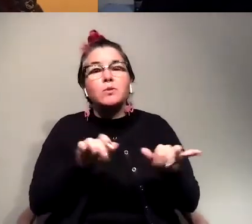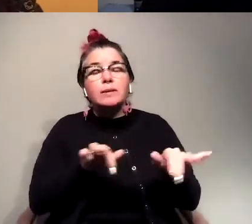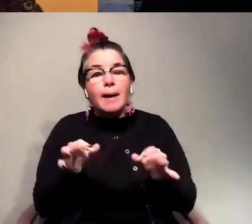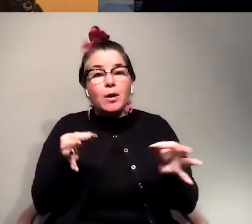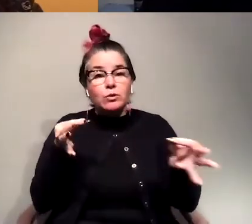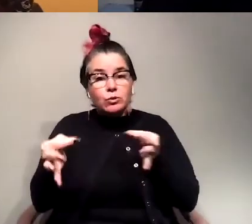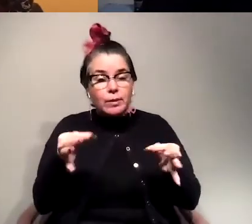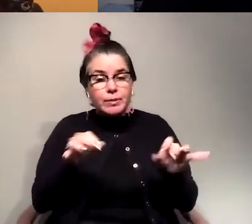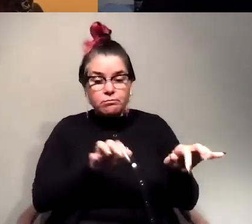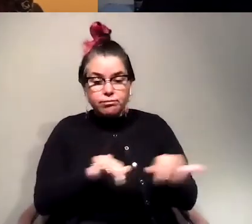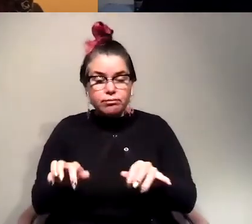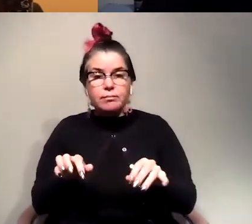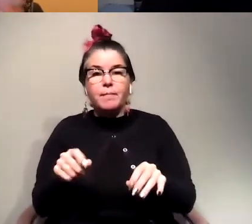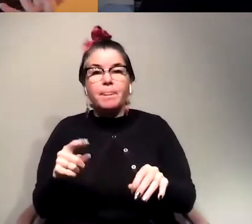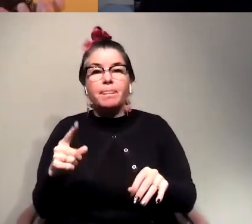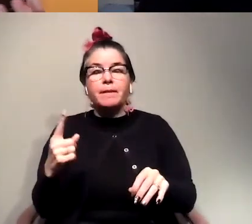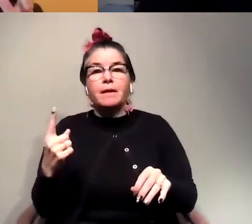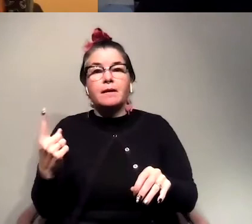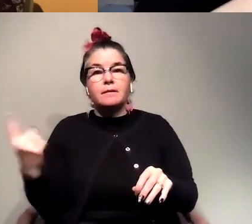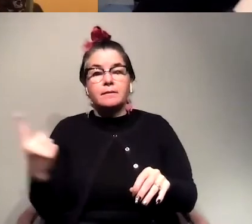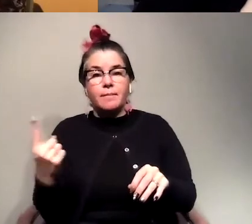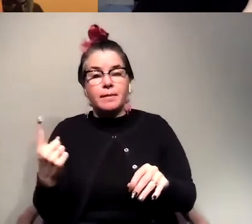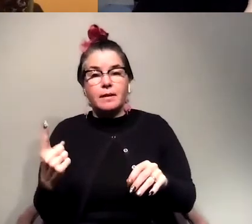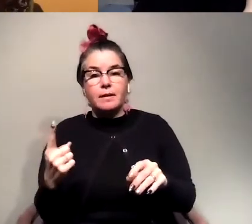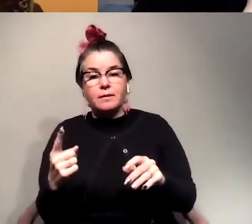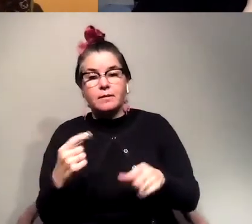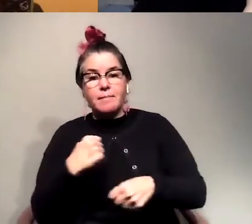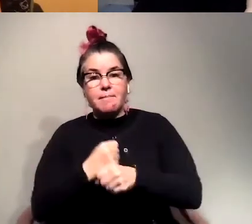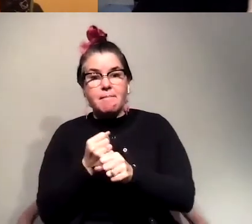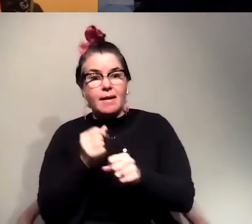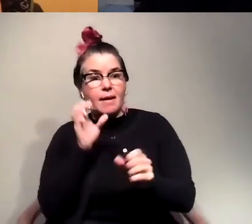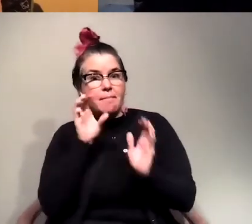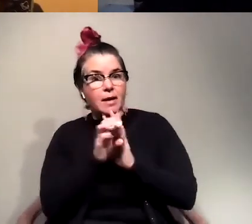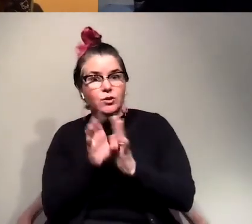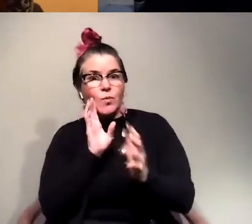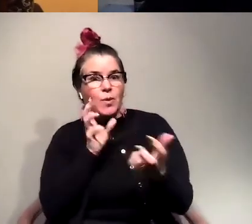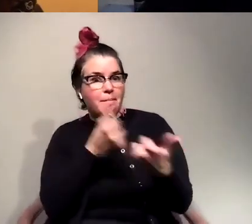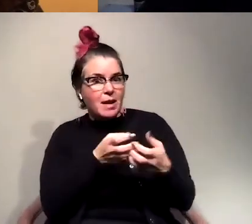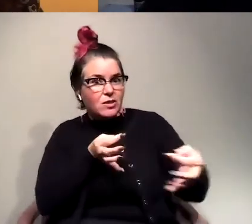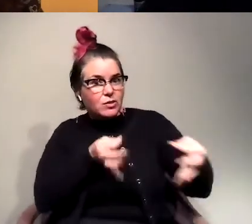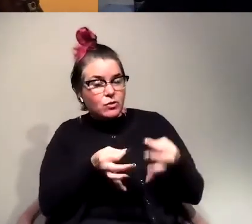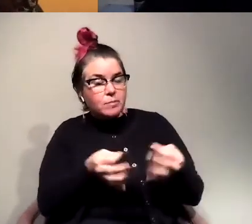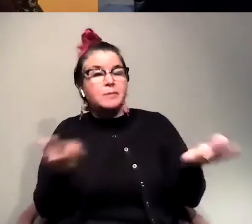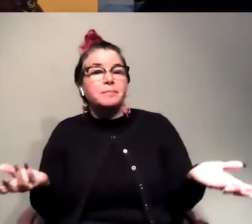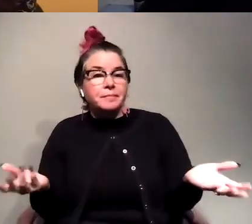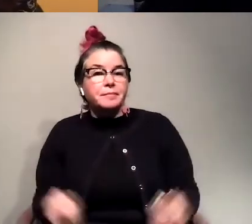and have something generate a picture that matches this description and does the